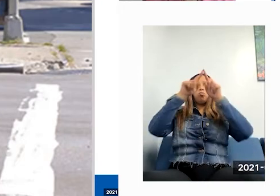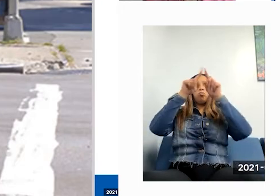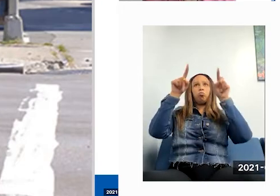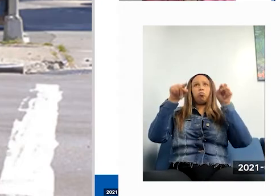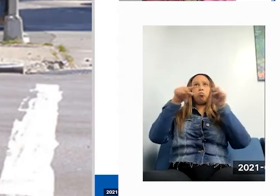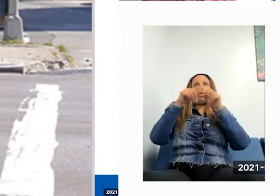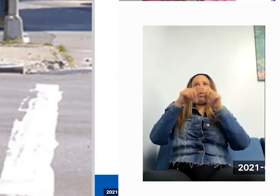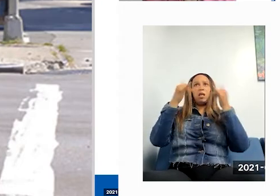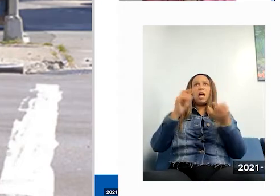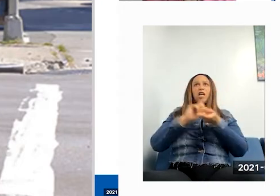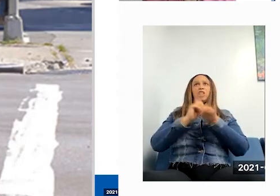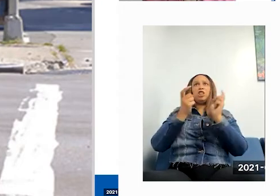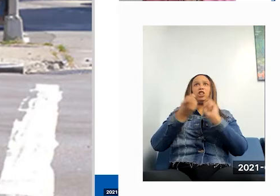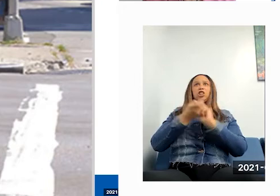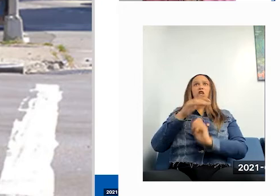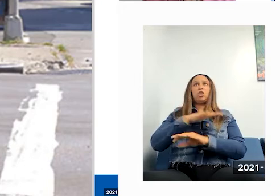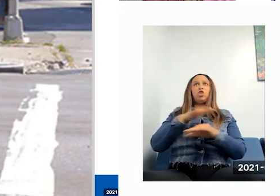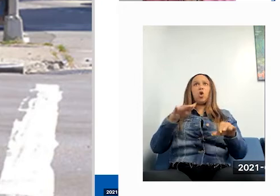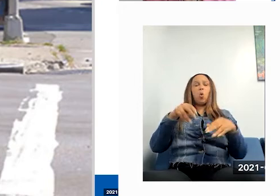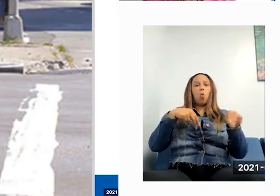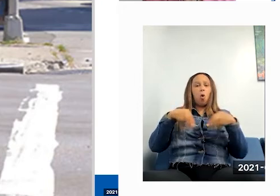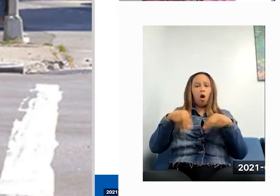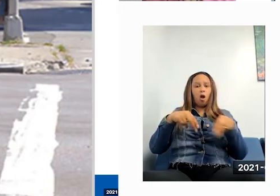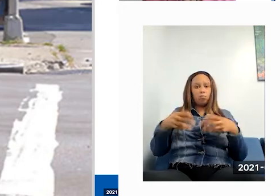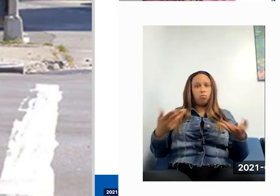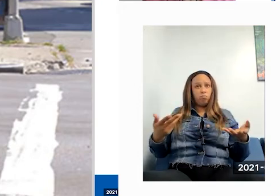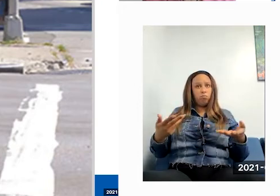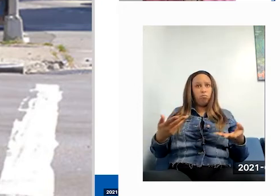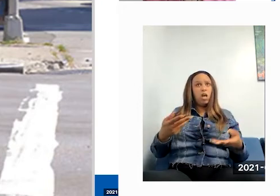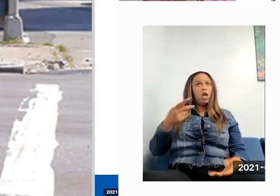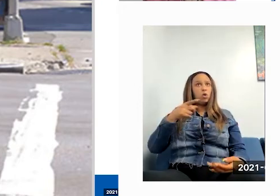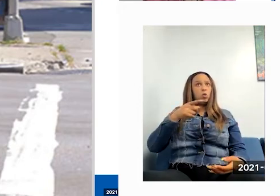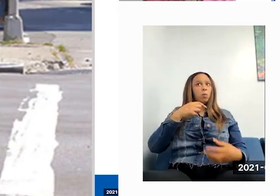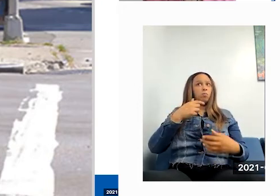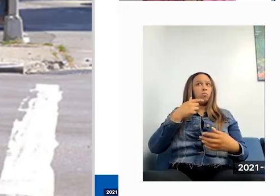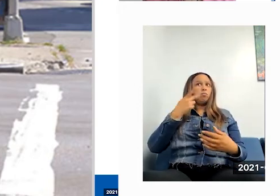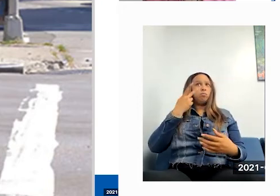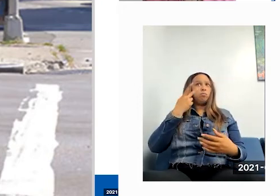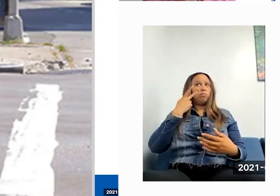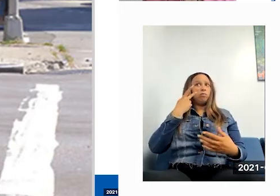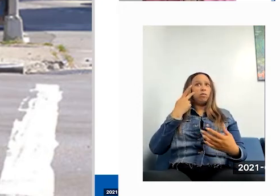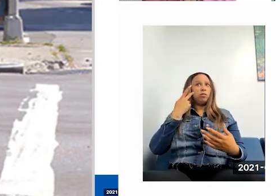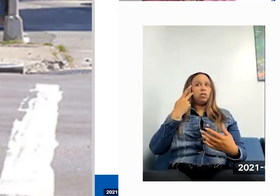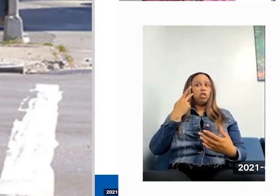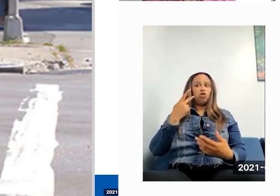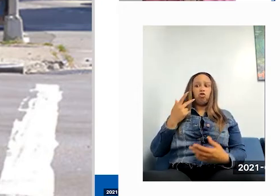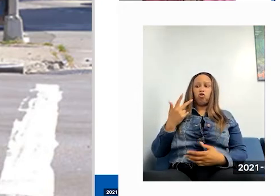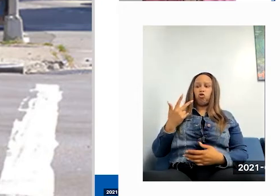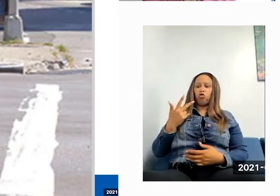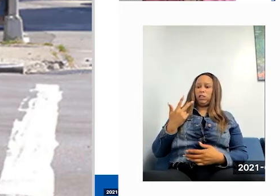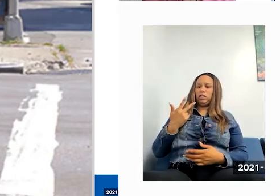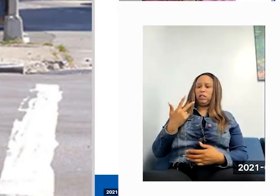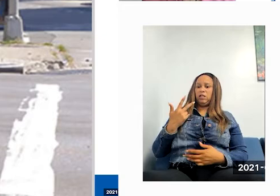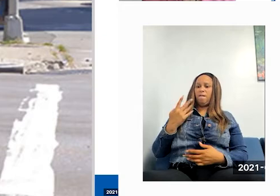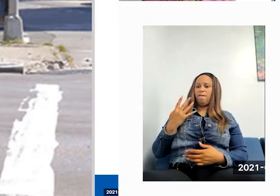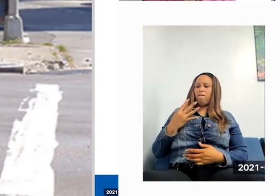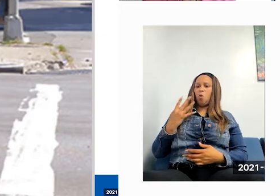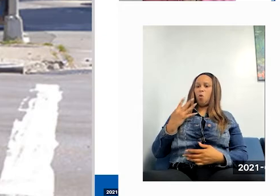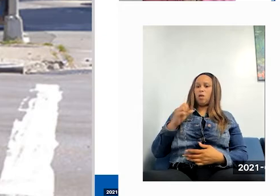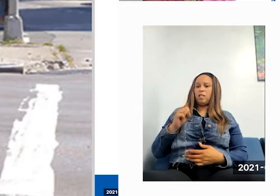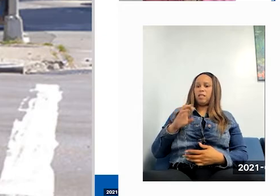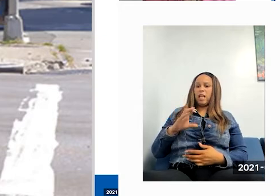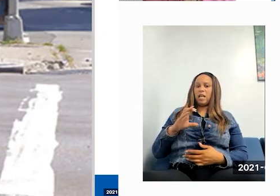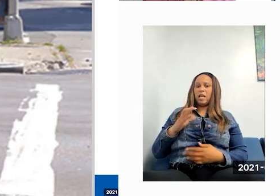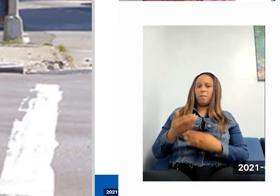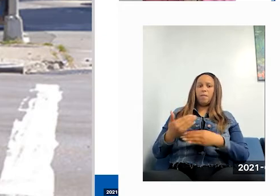walk. And you could be sure that that happened 3, 4, 5 seconds ago because the bus is already gone through